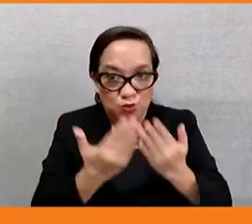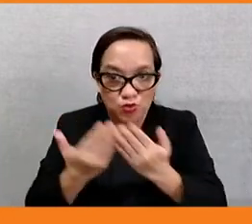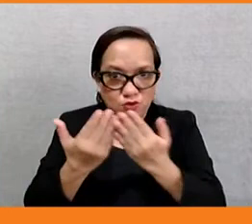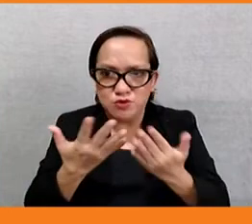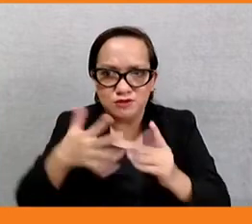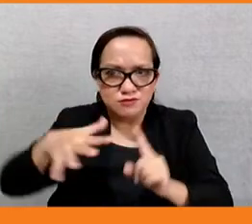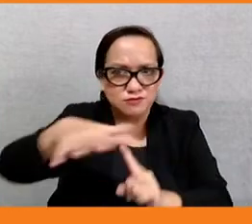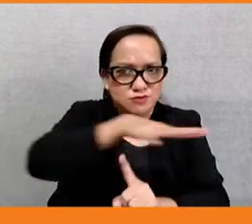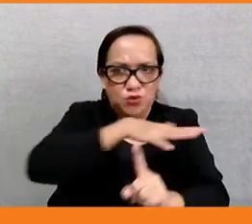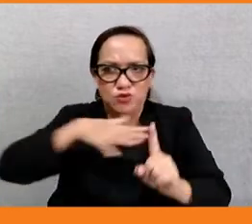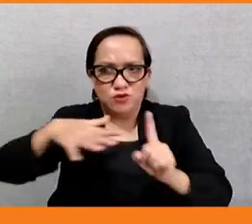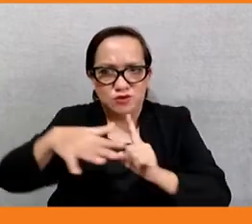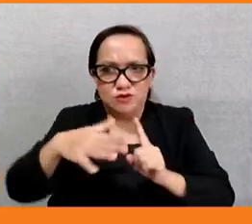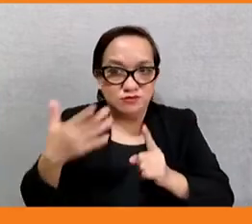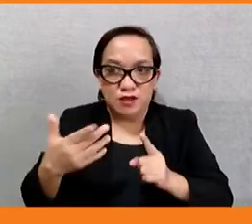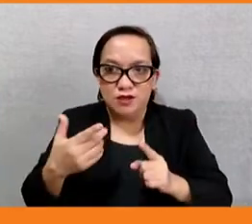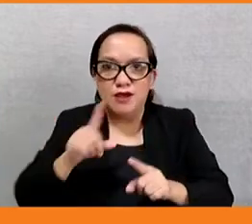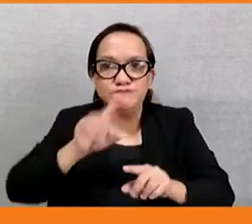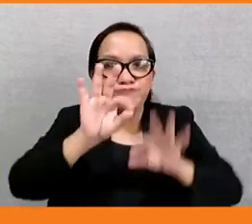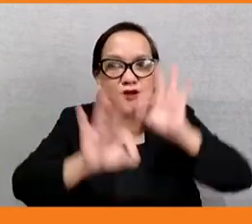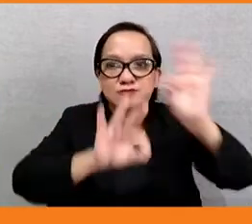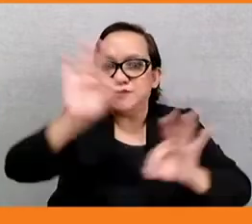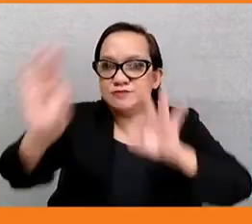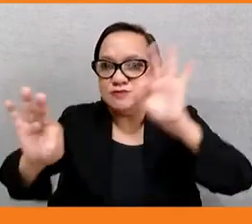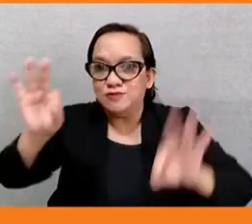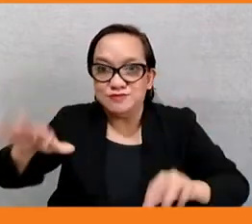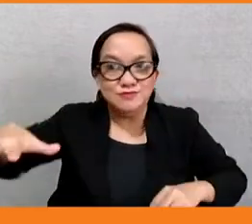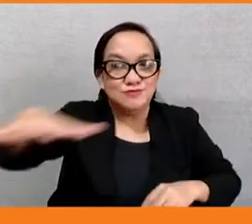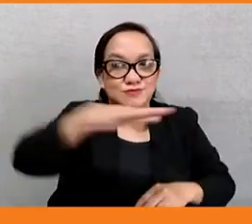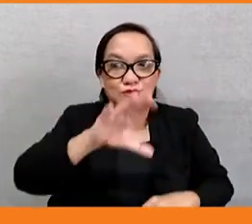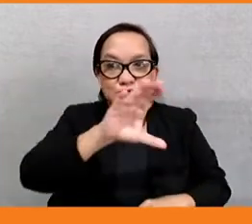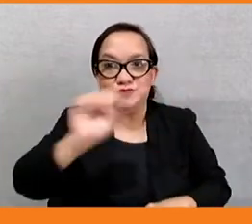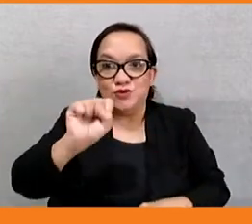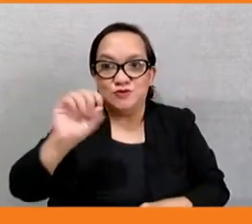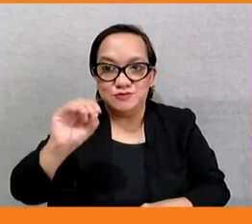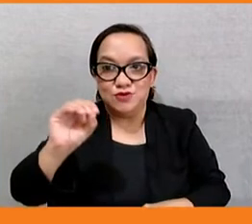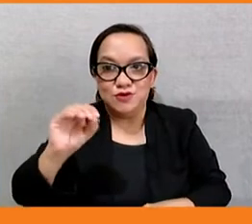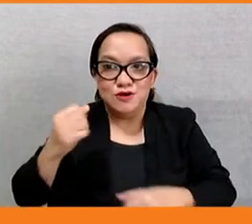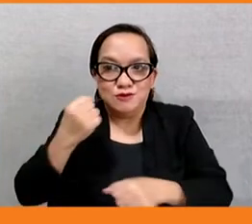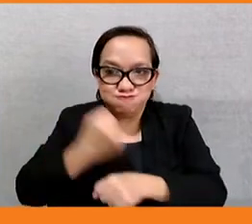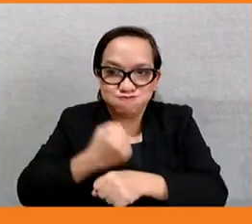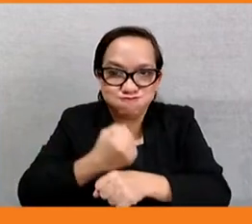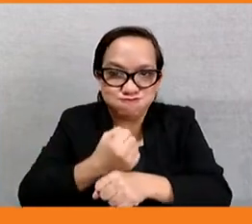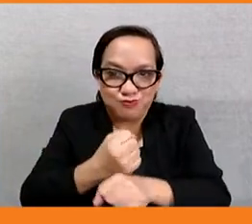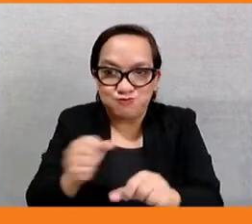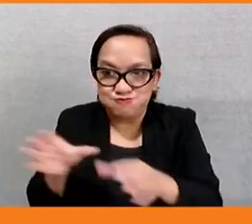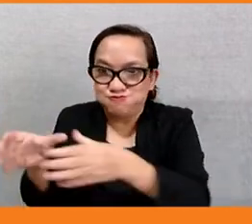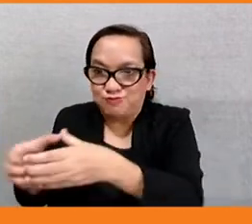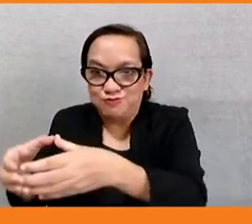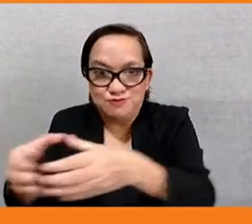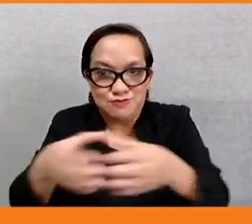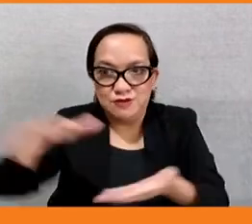DMCs, CSOs, and labor group on this study. Based on these, it